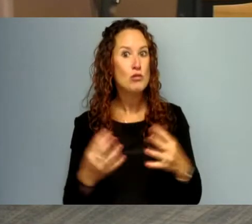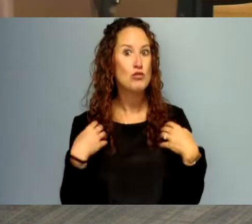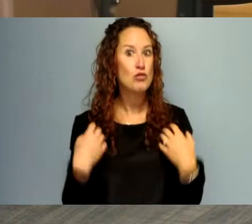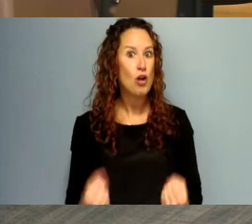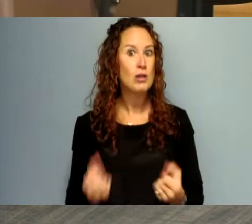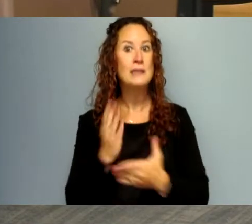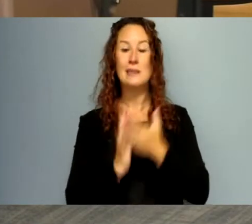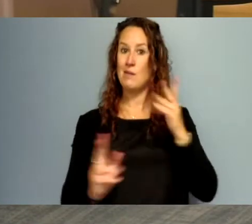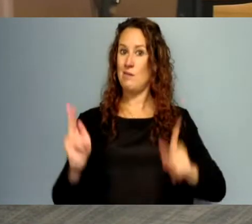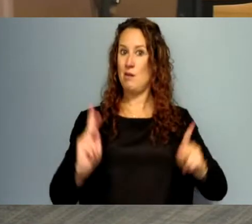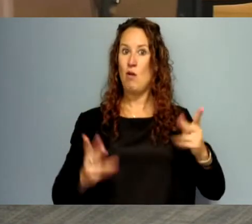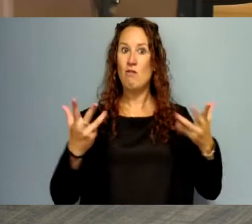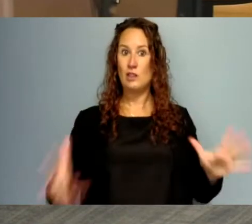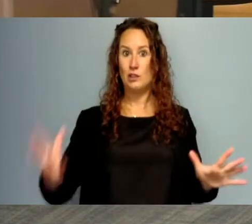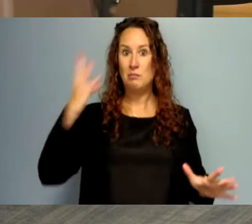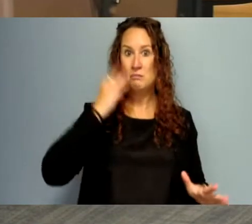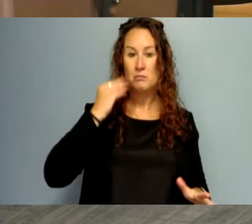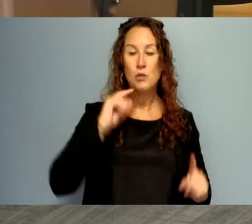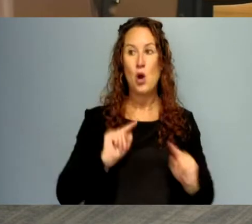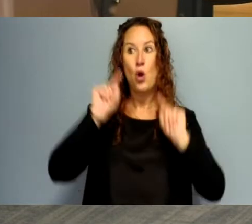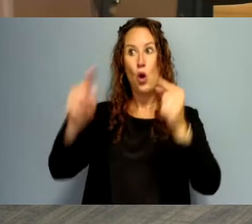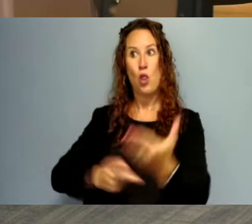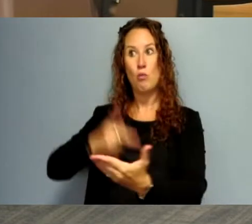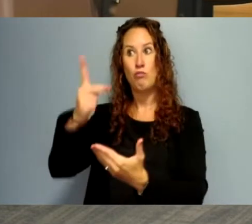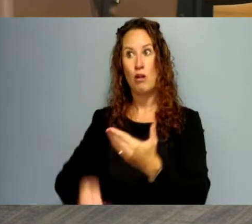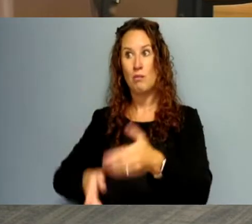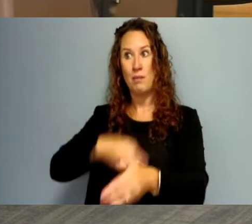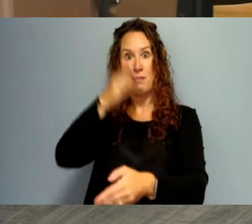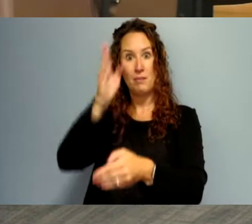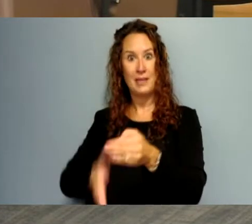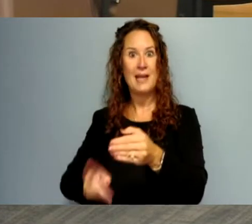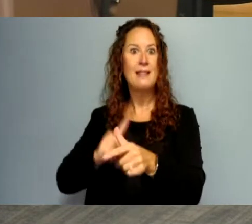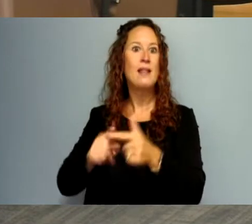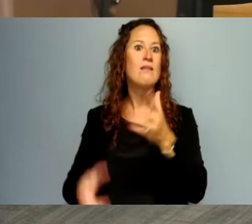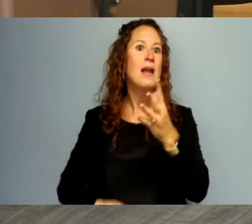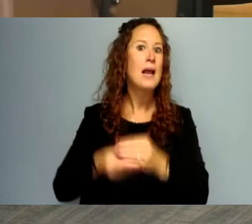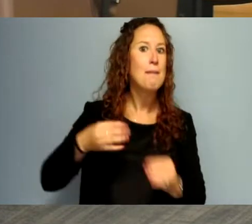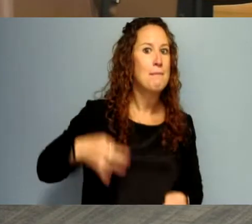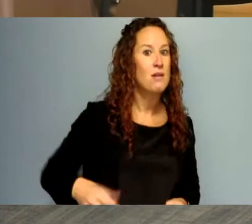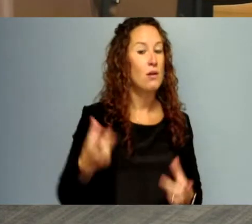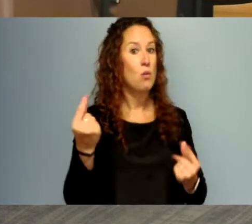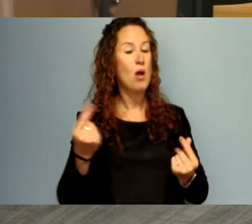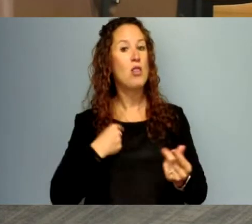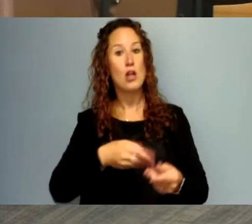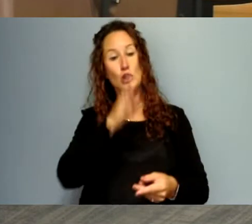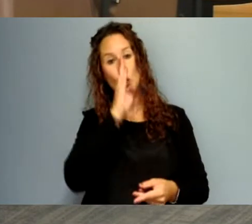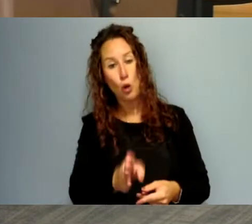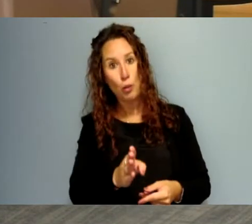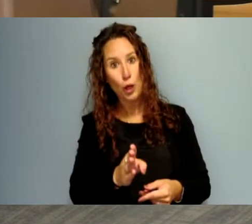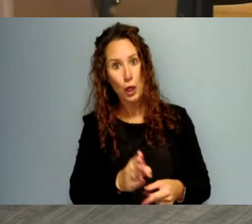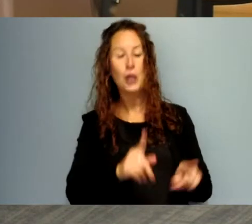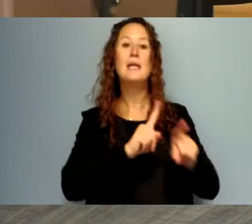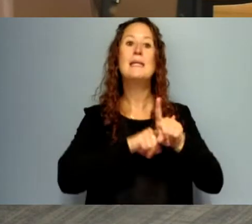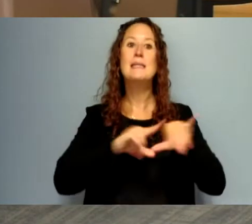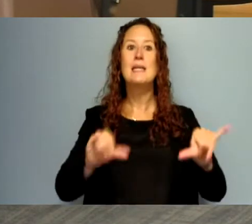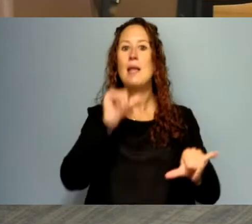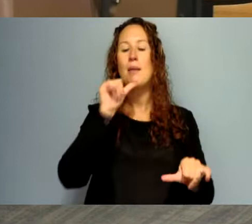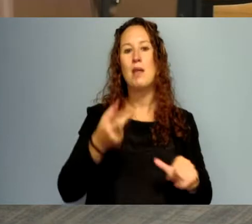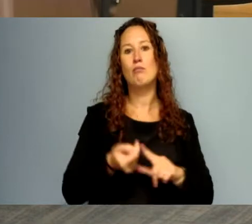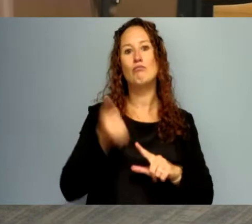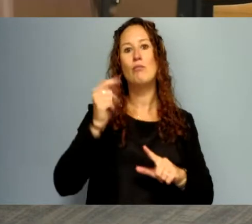clients that successfully complete these programs get the added benefit of not only being clean, they don't have a criminal